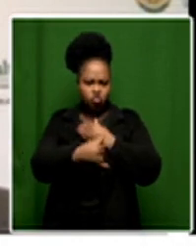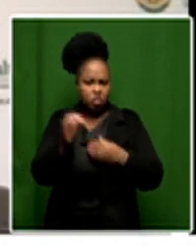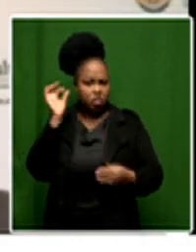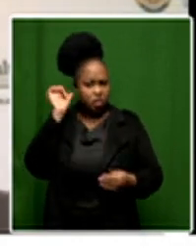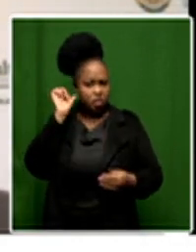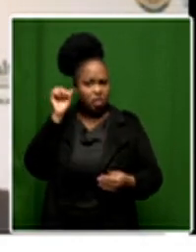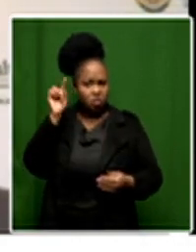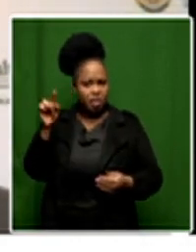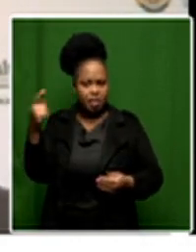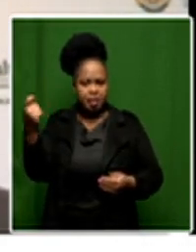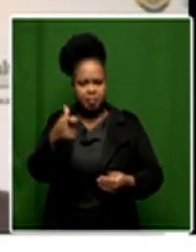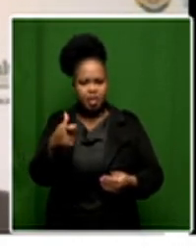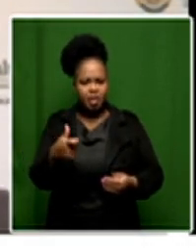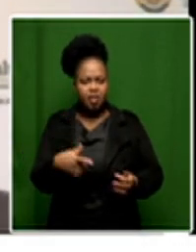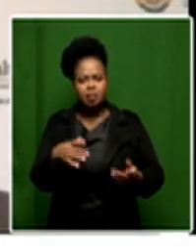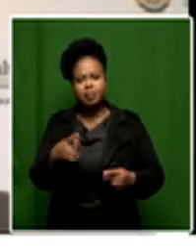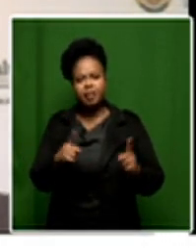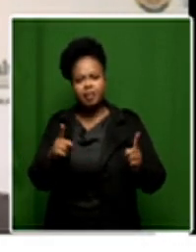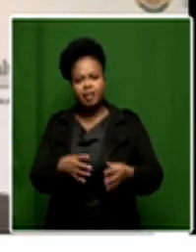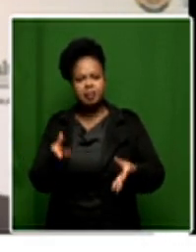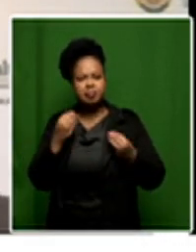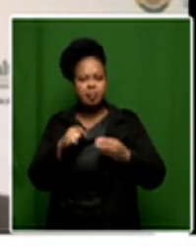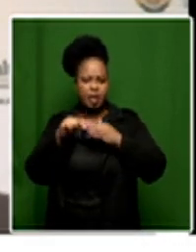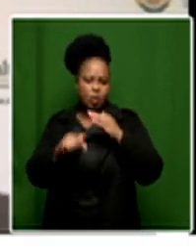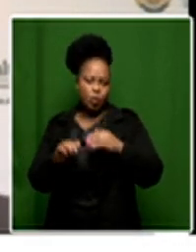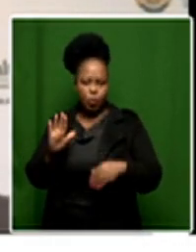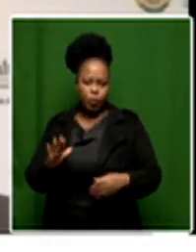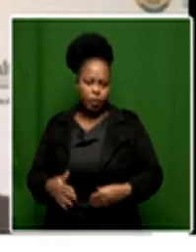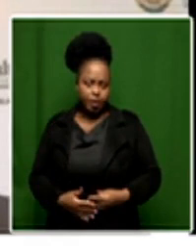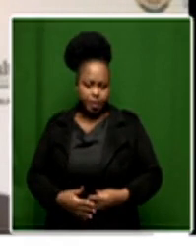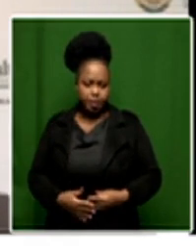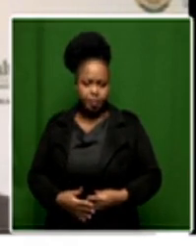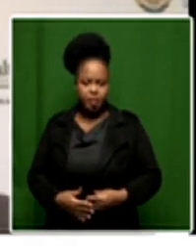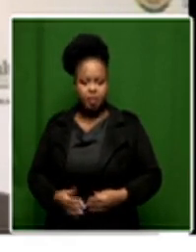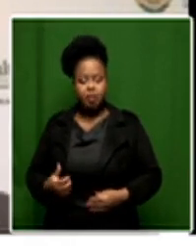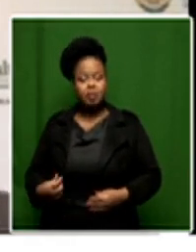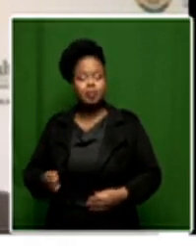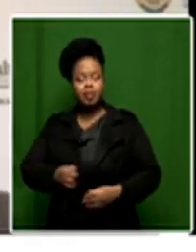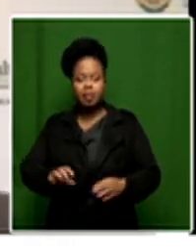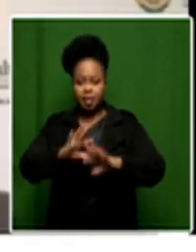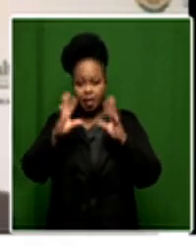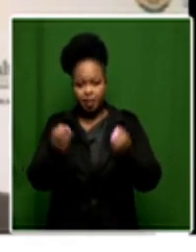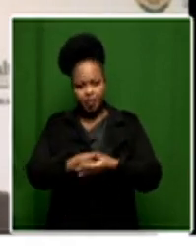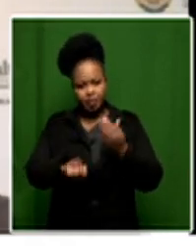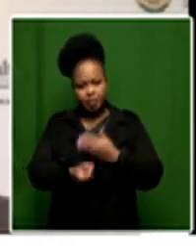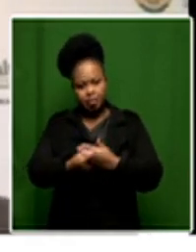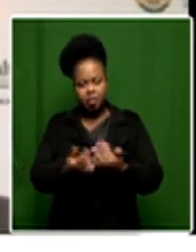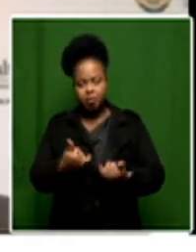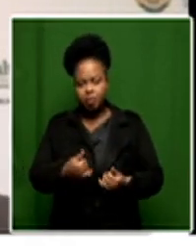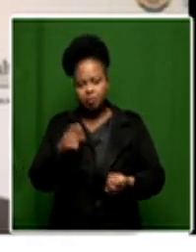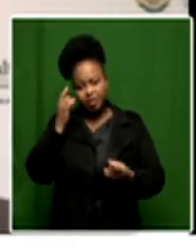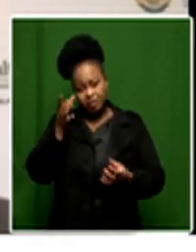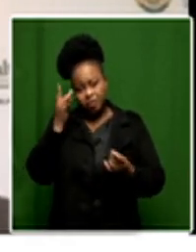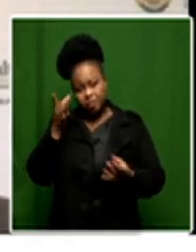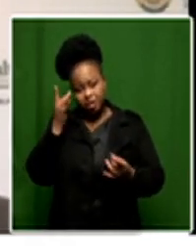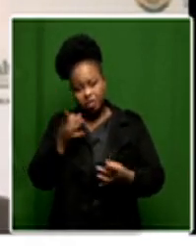like they've gotten less than what we did. Obviously, all of these things are taking place, and we have to deal with information